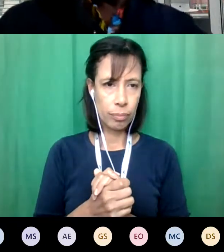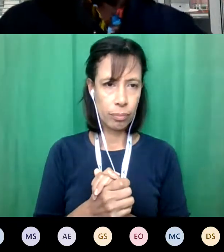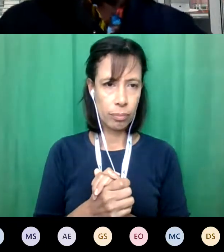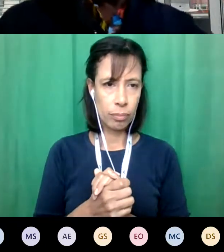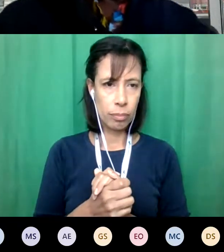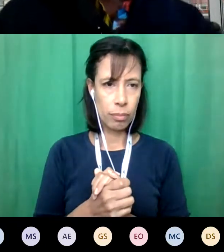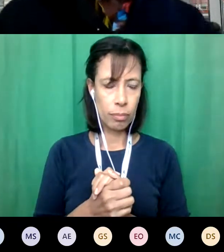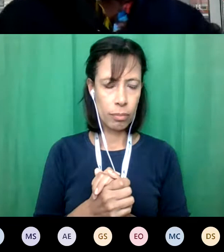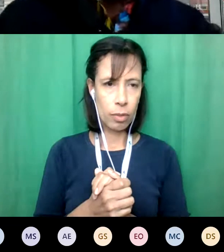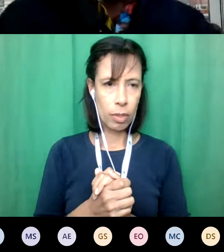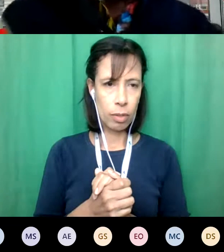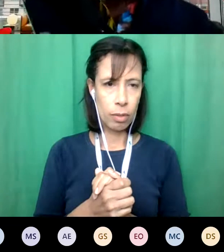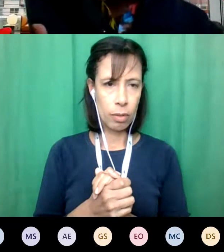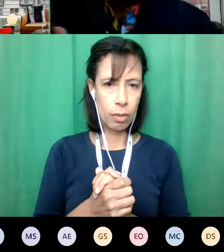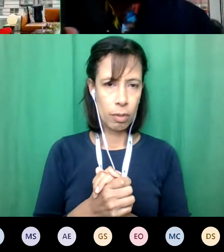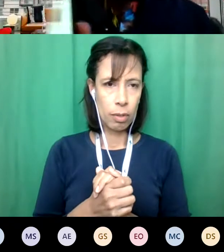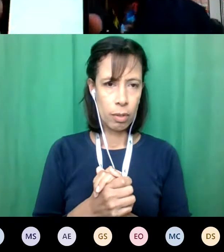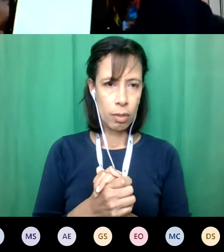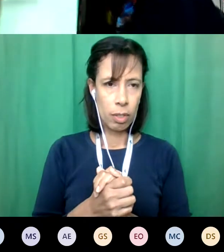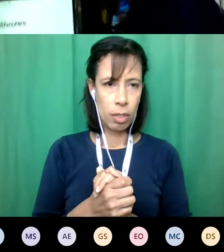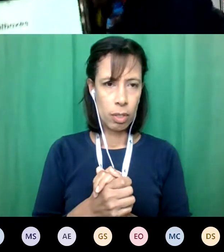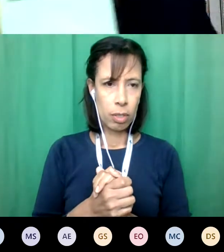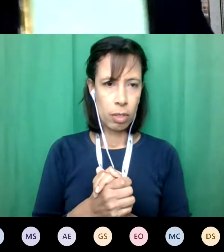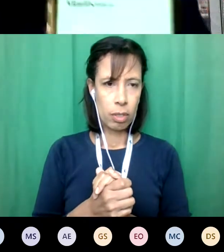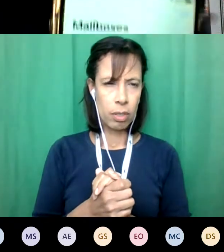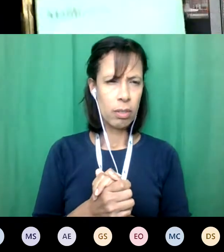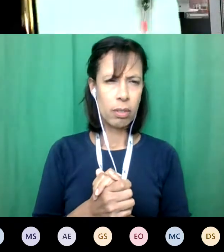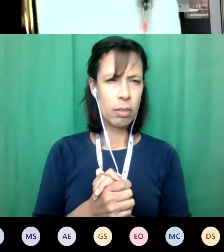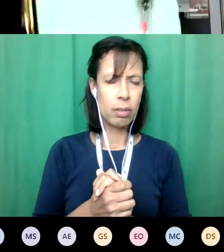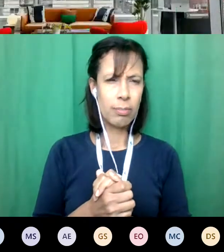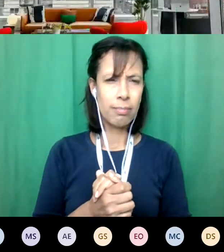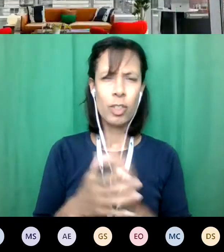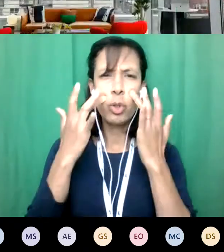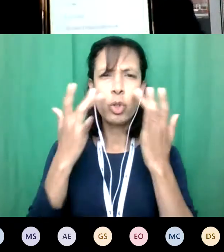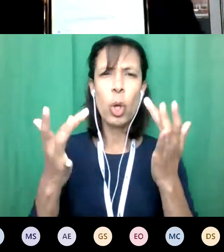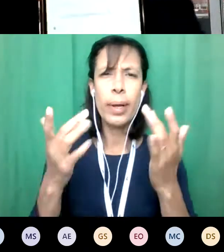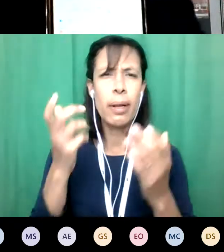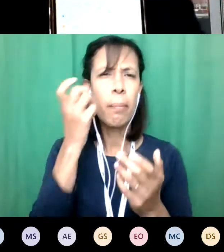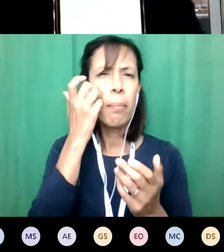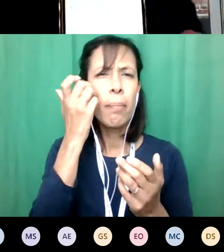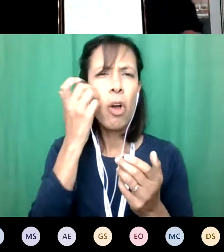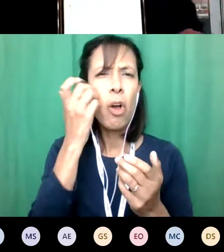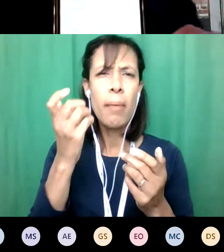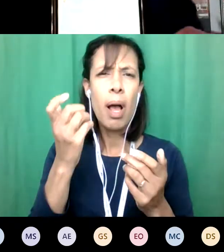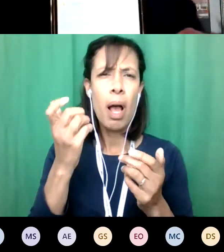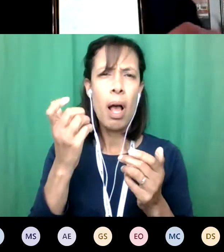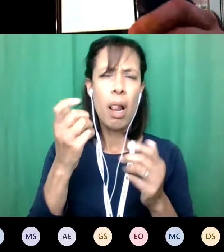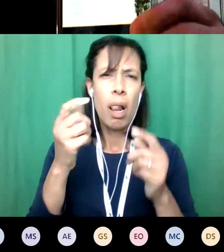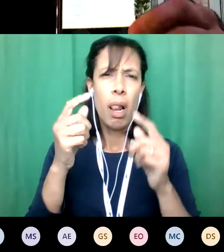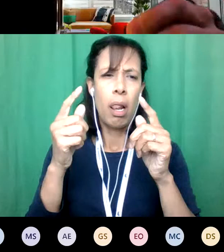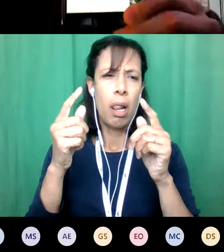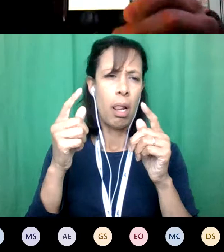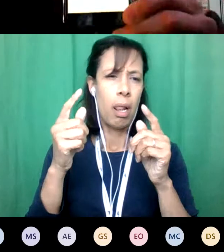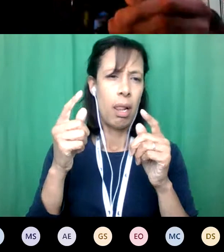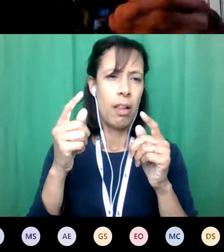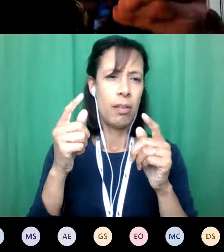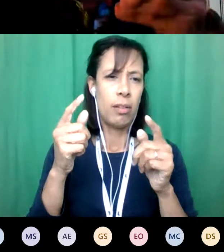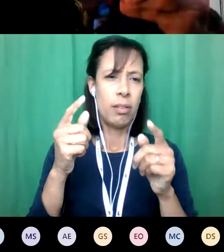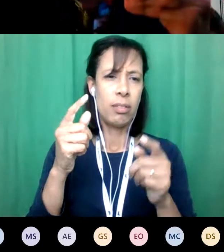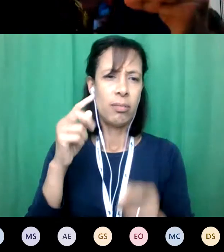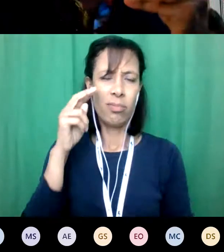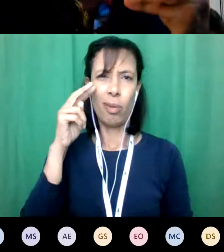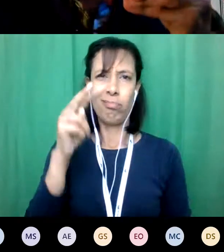account, let me show you that there. So this is my mobile phone. Oh, that's not going to work, is it? Okay, there's my mobile